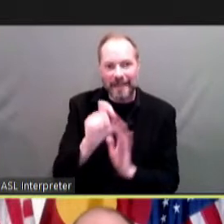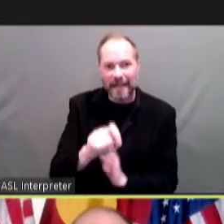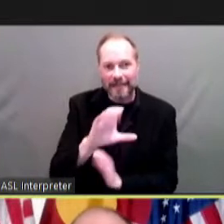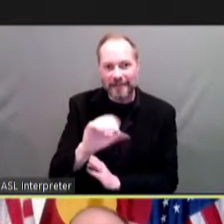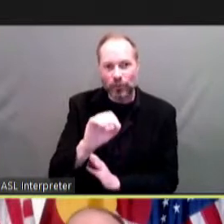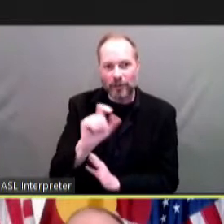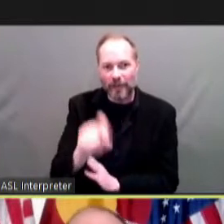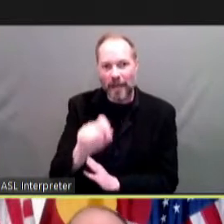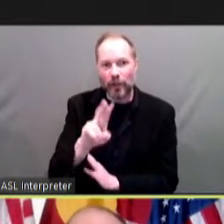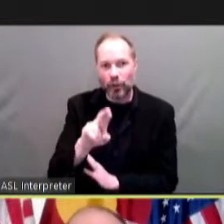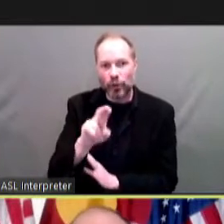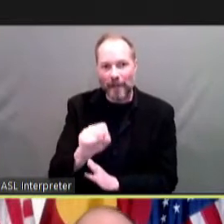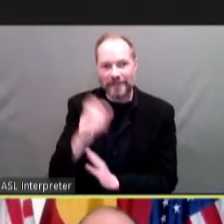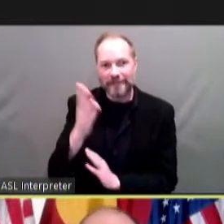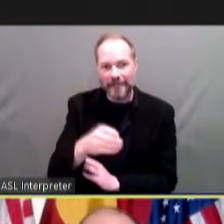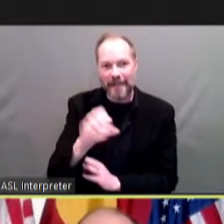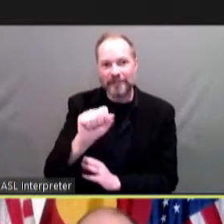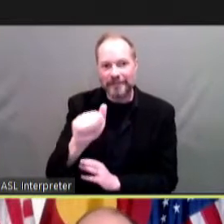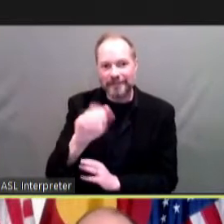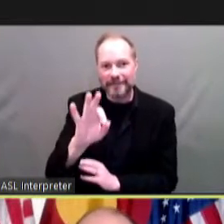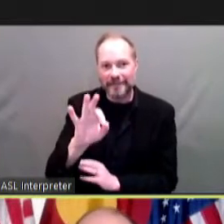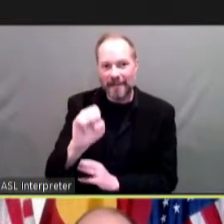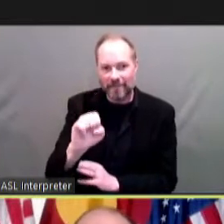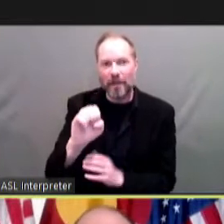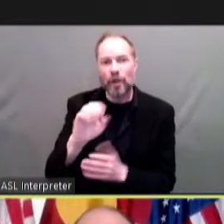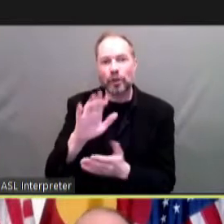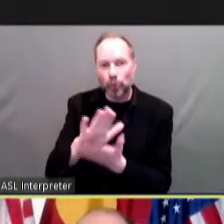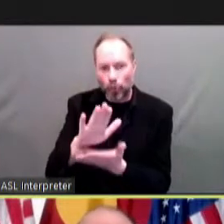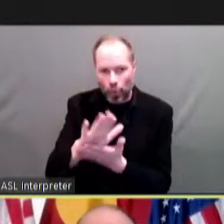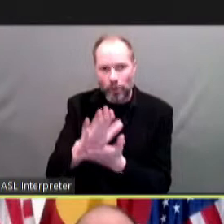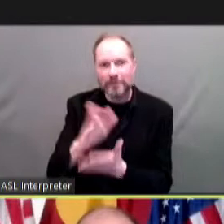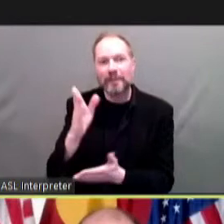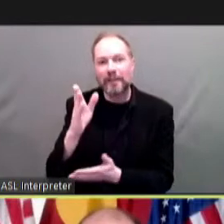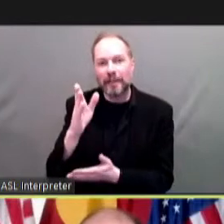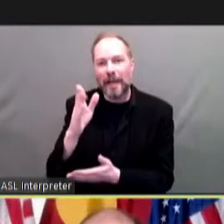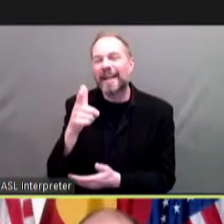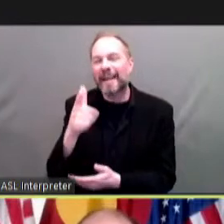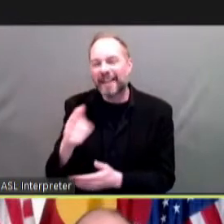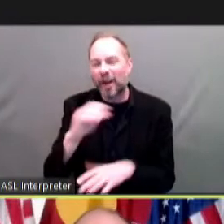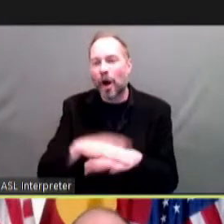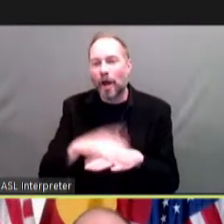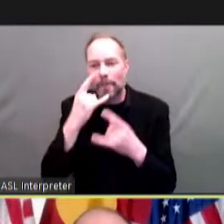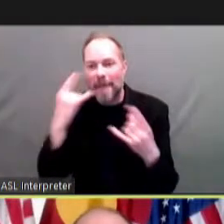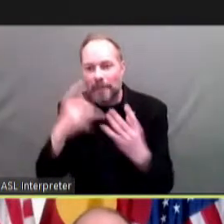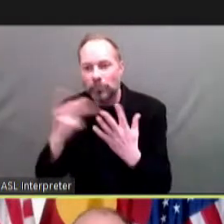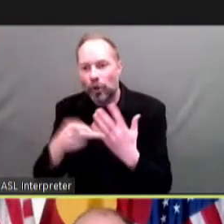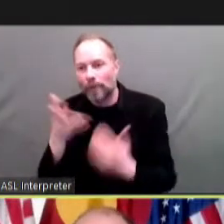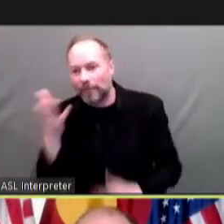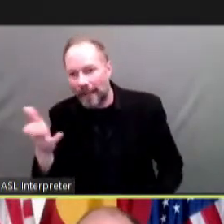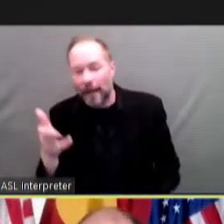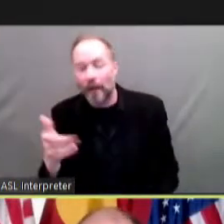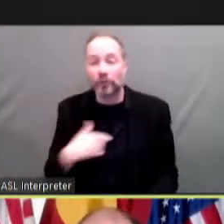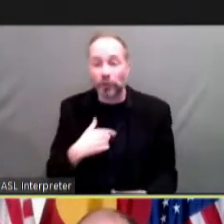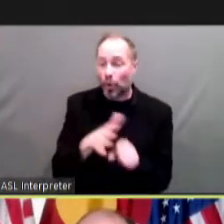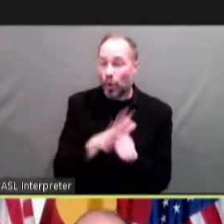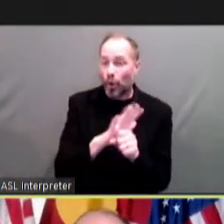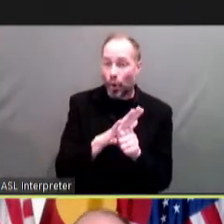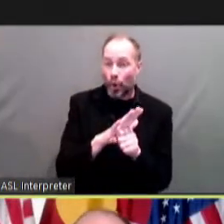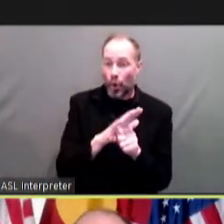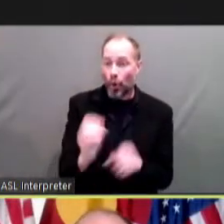cde.state.co.us/safe schools, and then you can click on the mask program there. Look, Omicron is here in Colorado, over